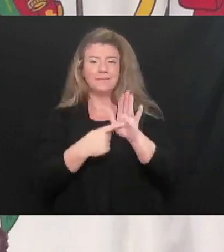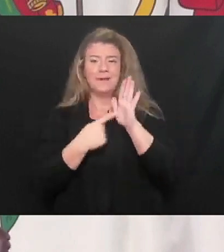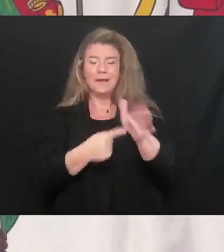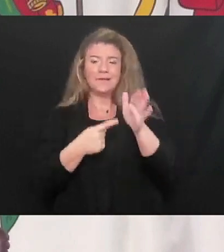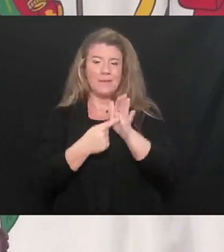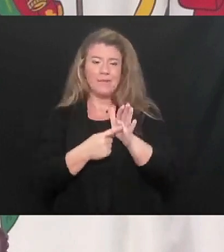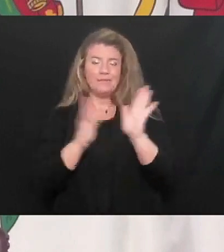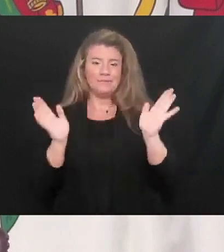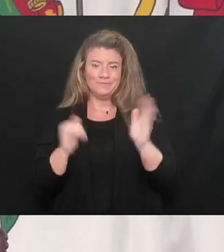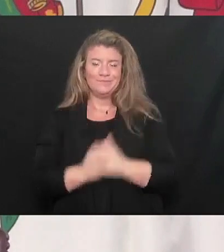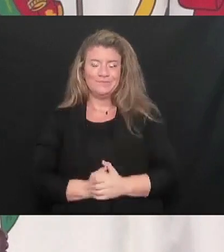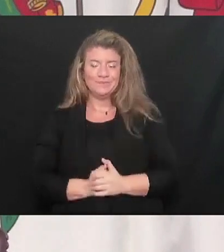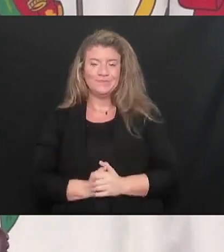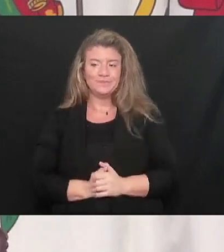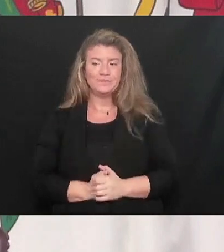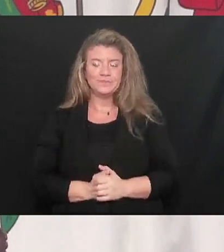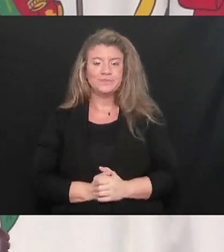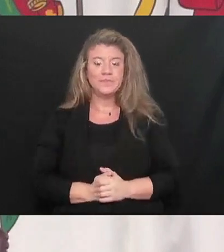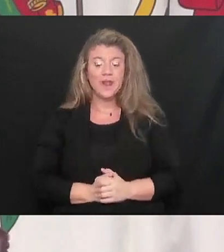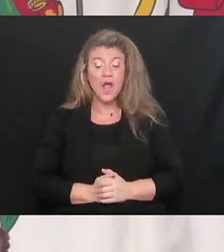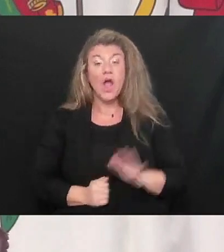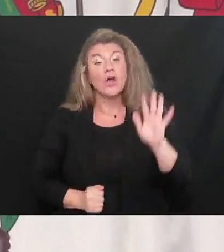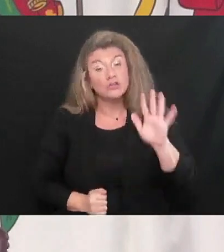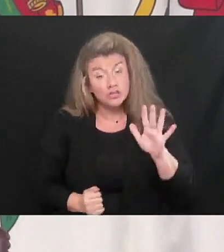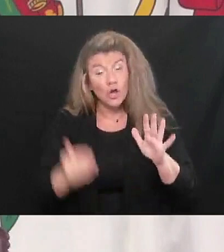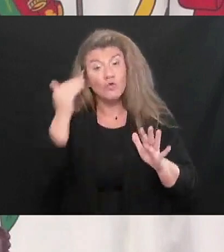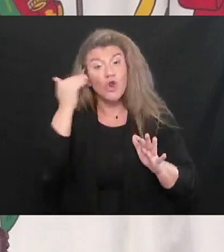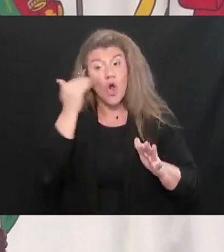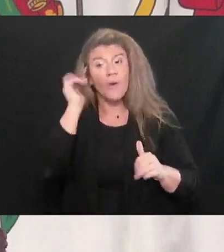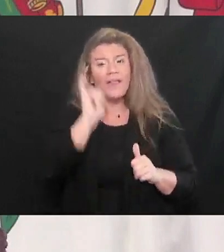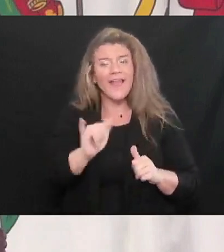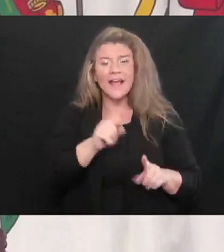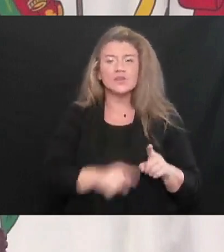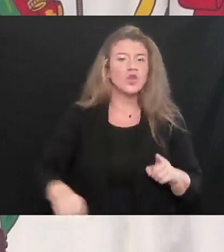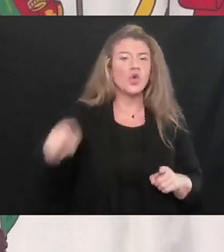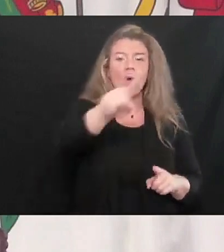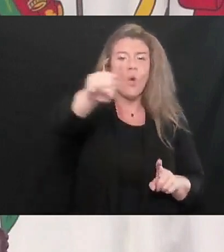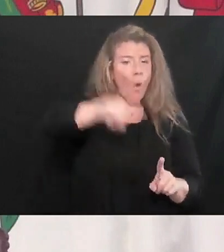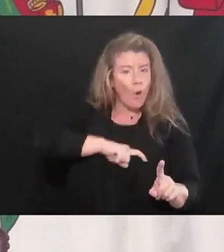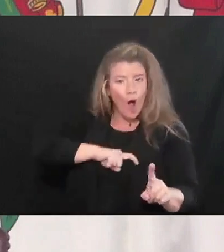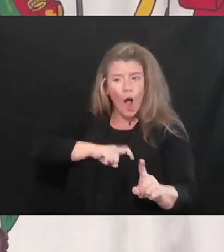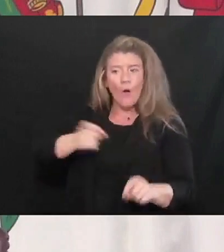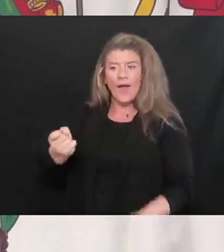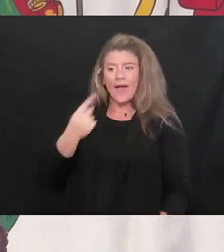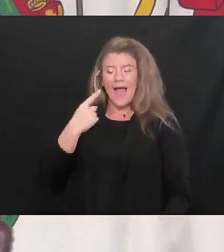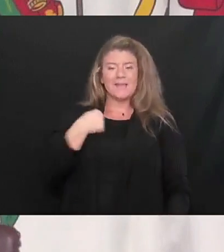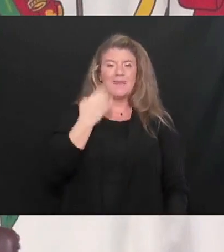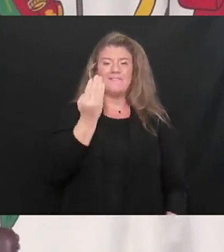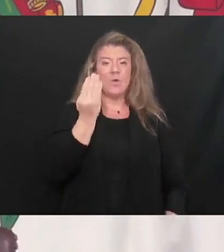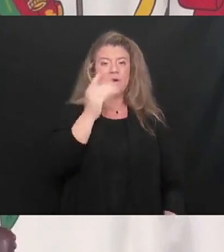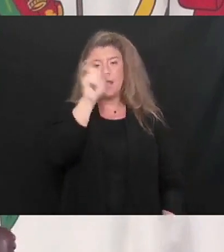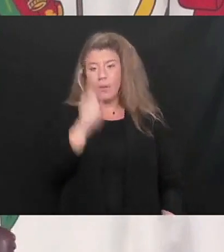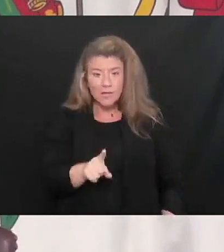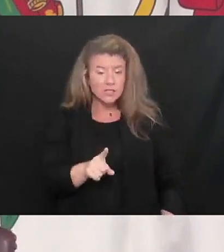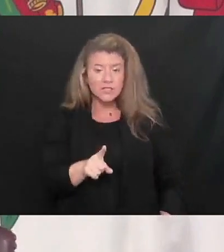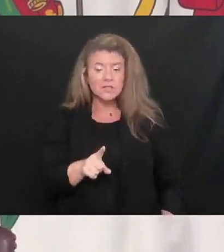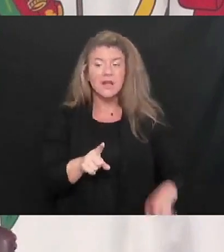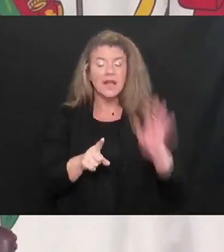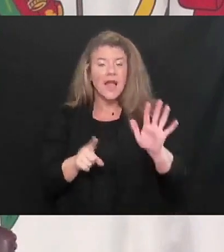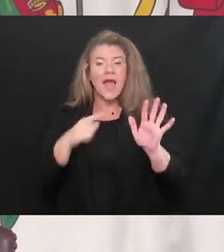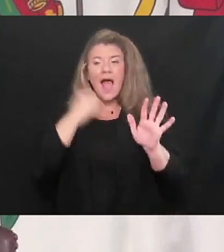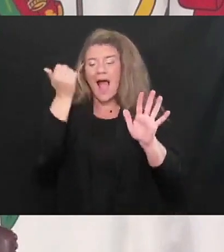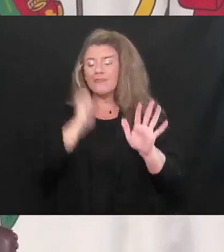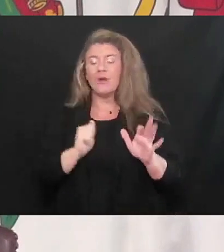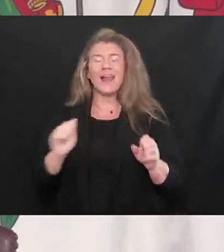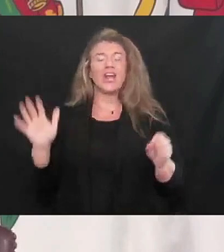no way. So with all that, so you won't call me and ask me 14 questions and everything, I've tried to